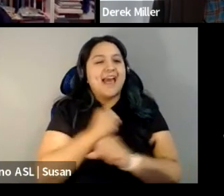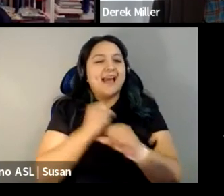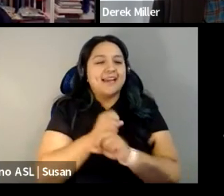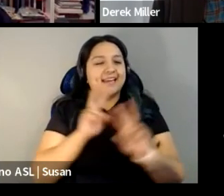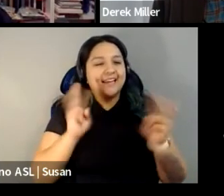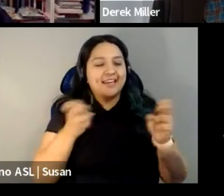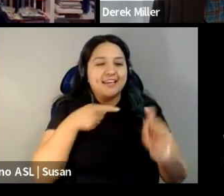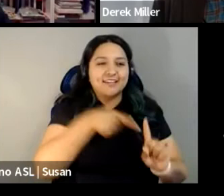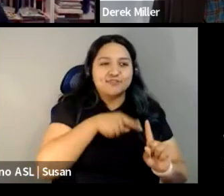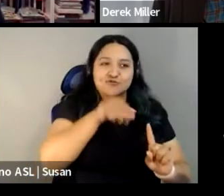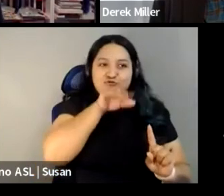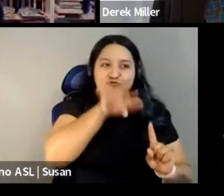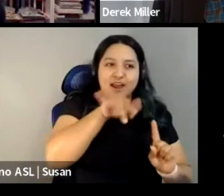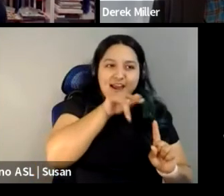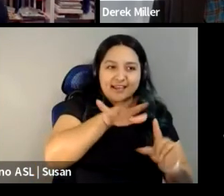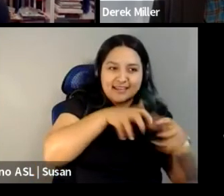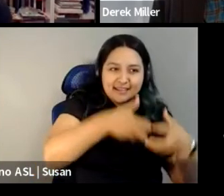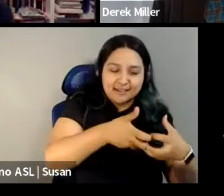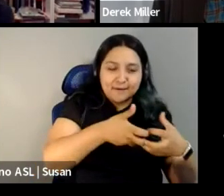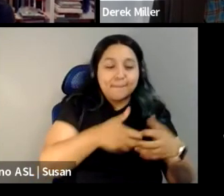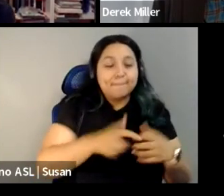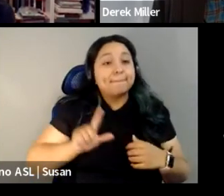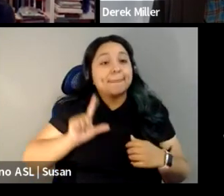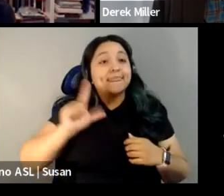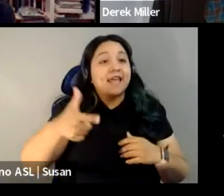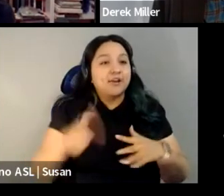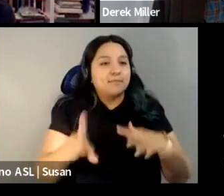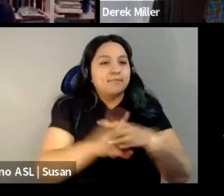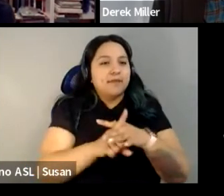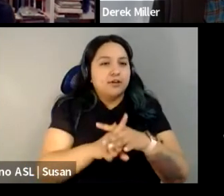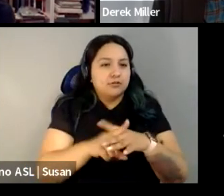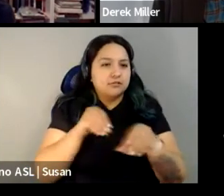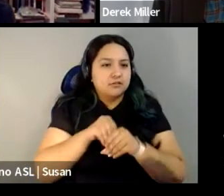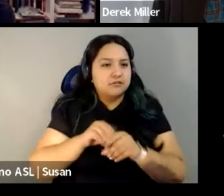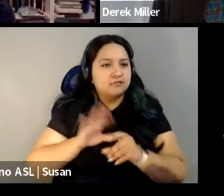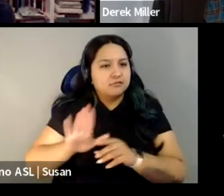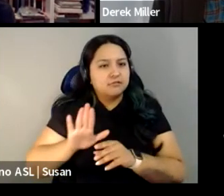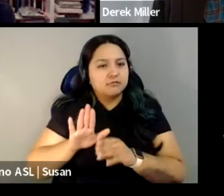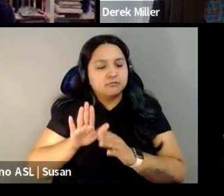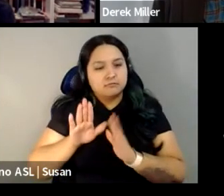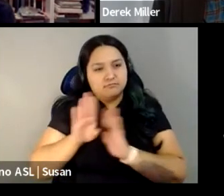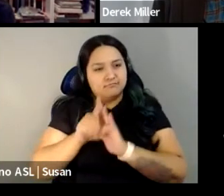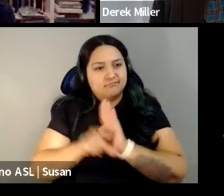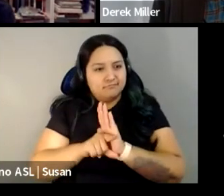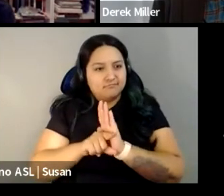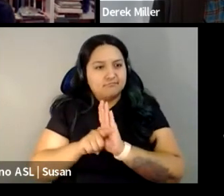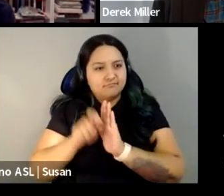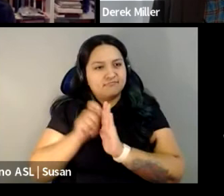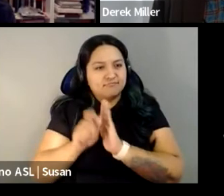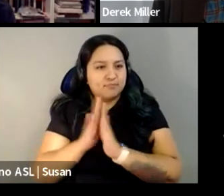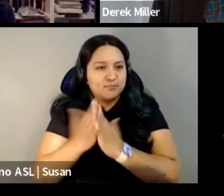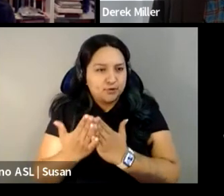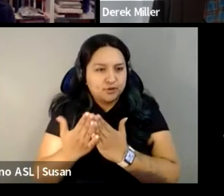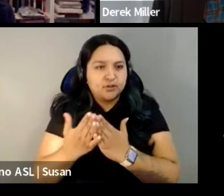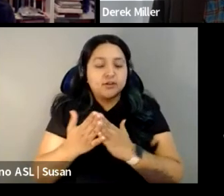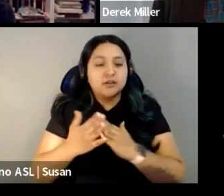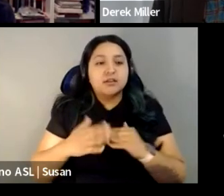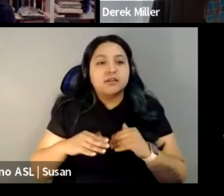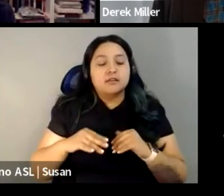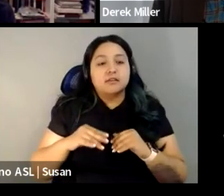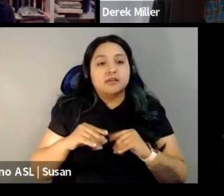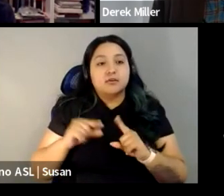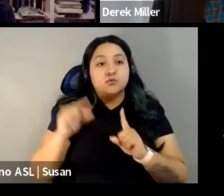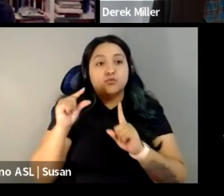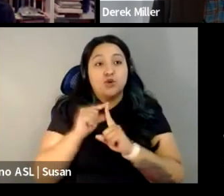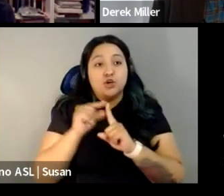then later appears in Middleton's autobiography, the word Schubert has been blotted out. So it's just St. George fighting the